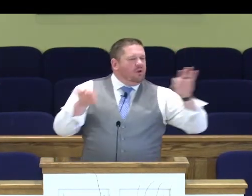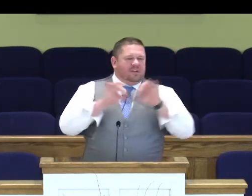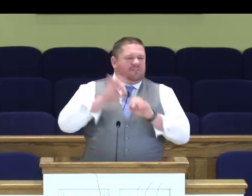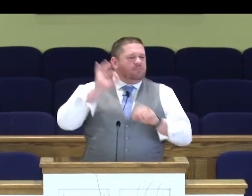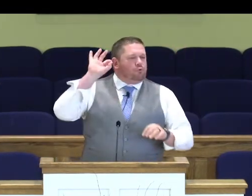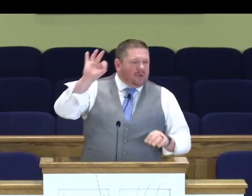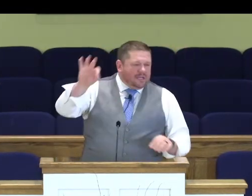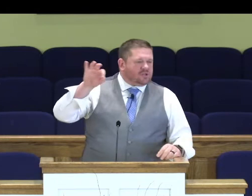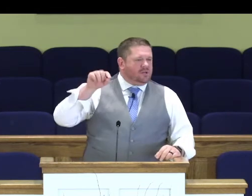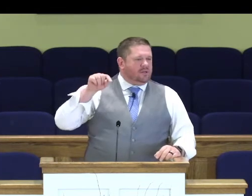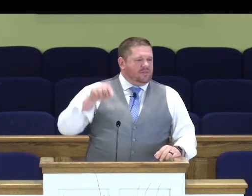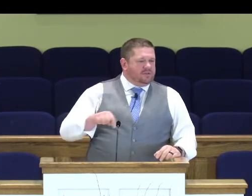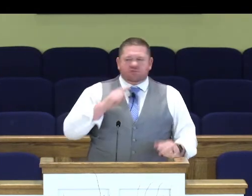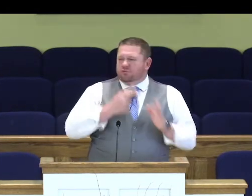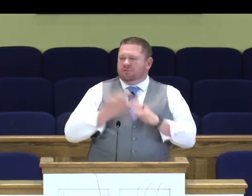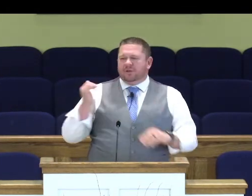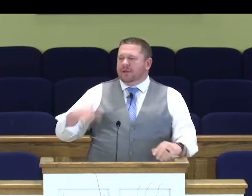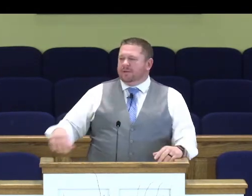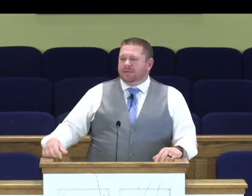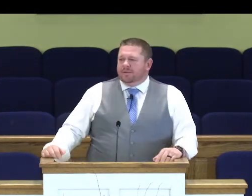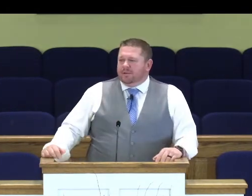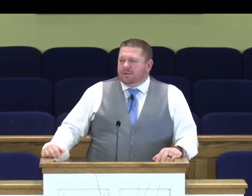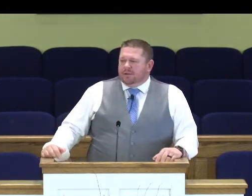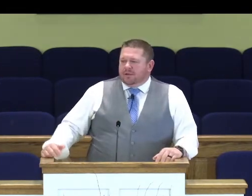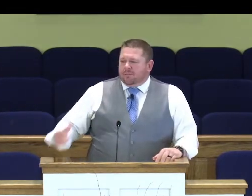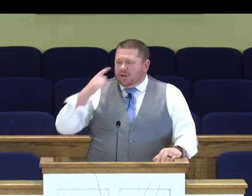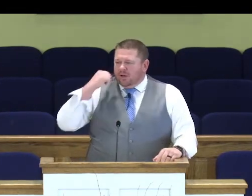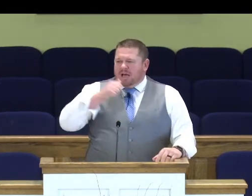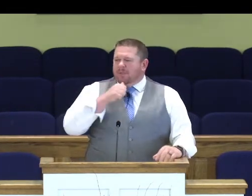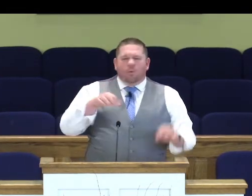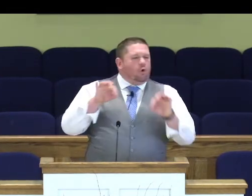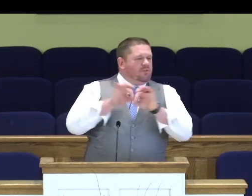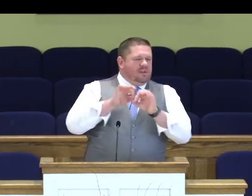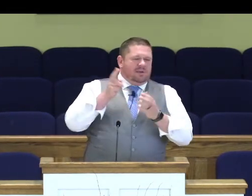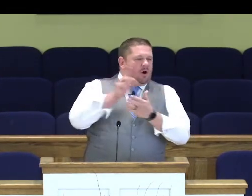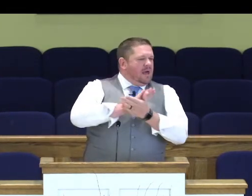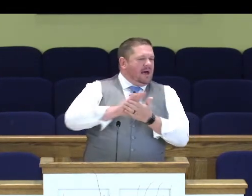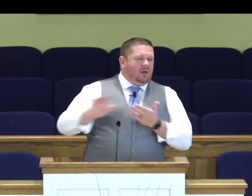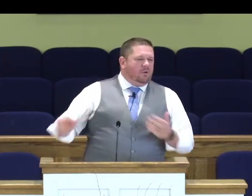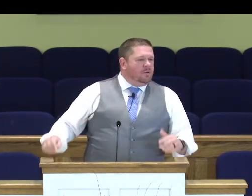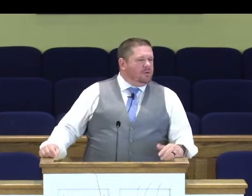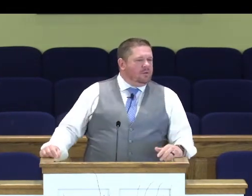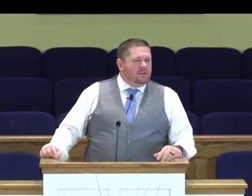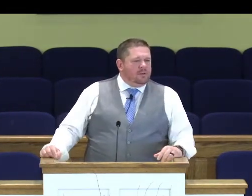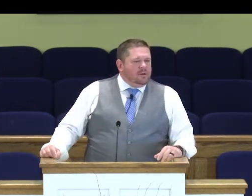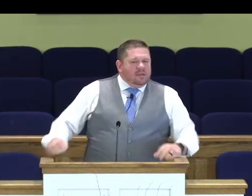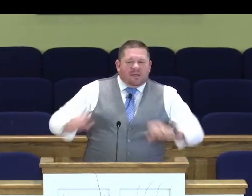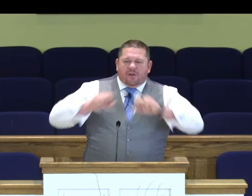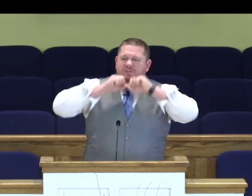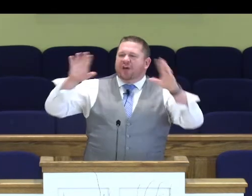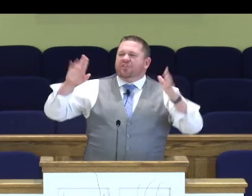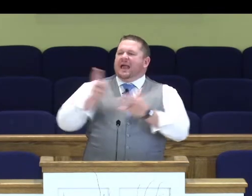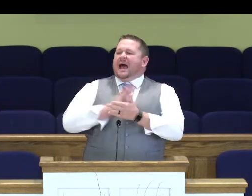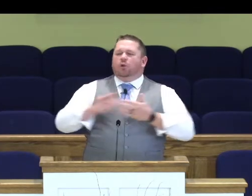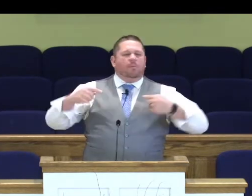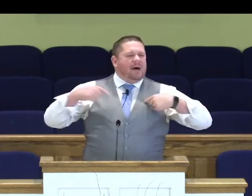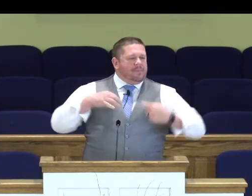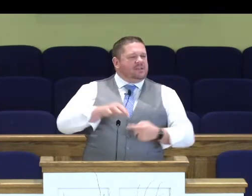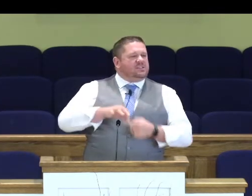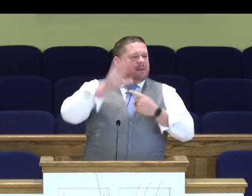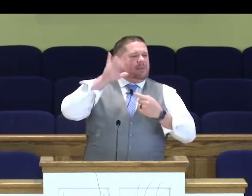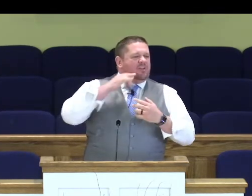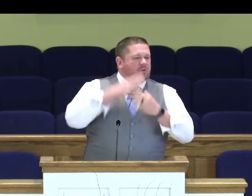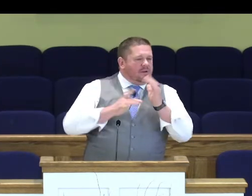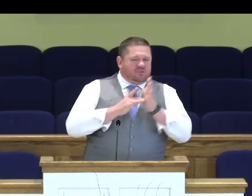not worthy to even preach this truth today, because I'm not worthy to be called hallowed. There is nothing hallowed about